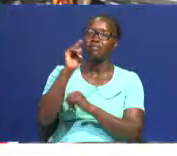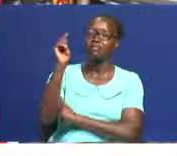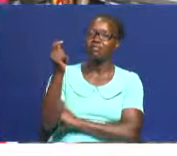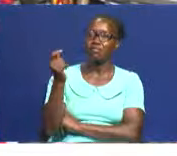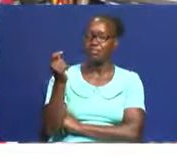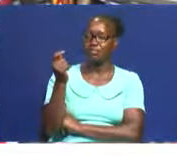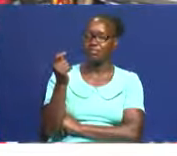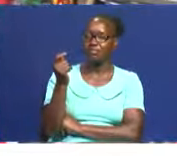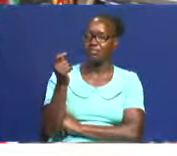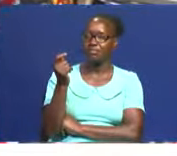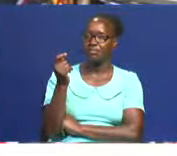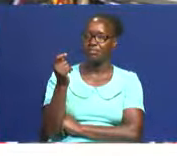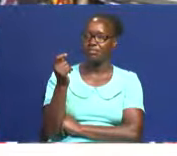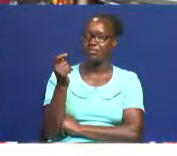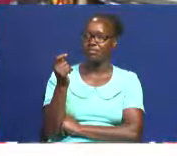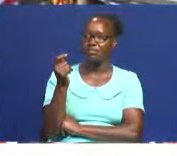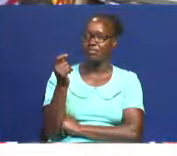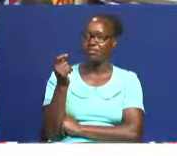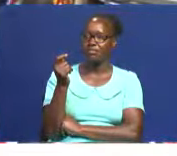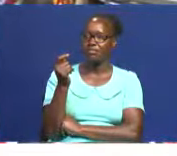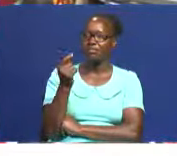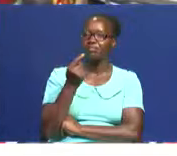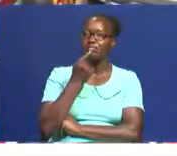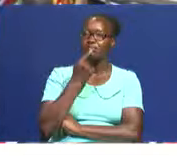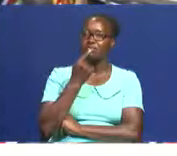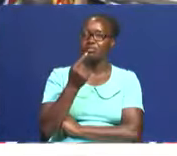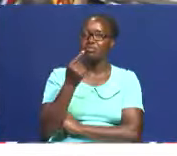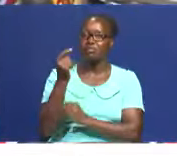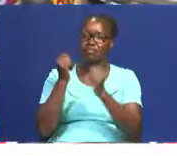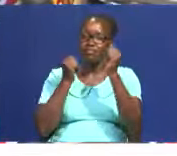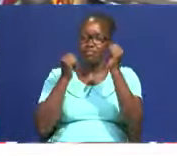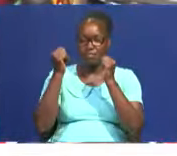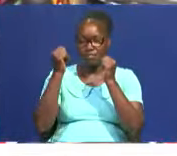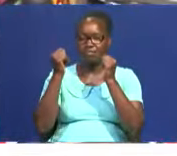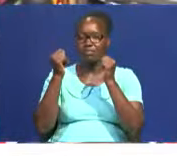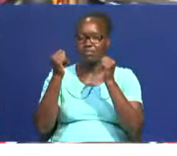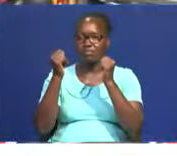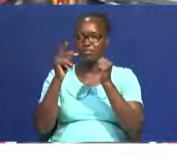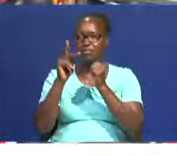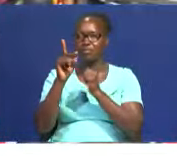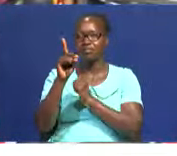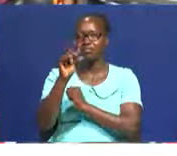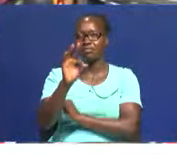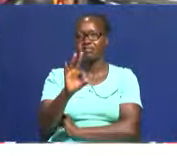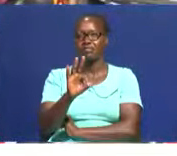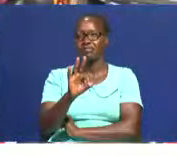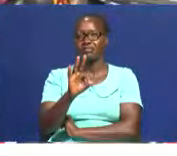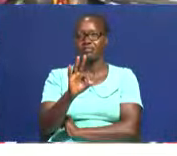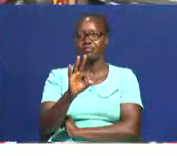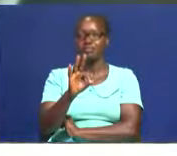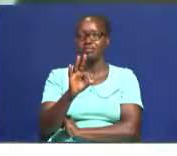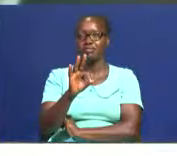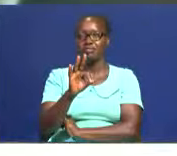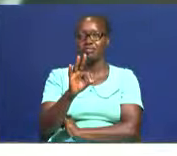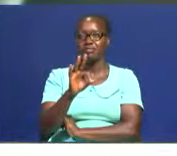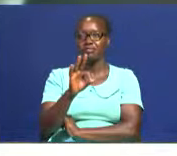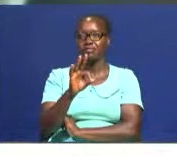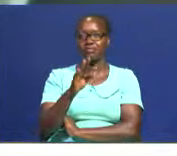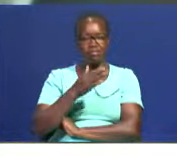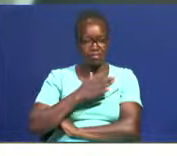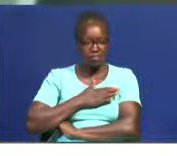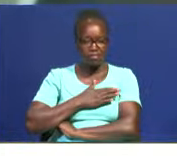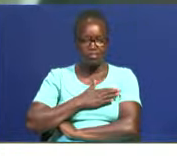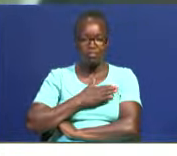Republic of Kenya and Commander-in-Chief of the Kenya Defense Forces, Your Excellency, Honorable